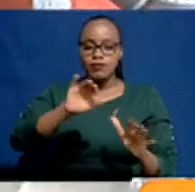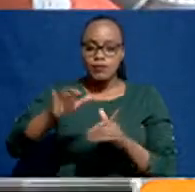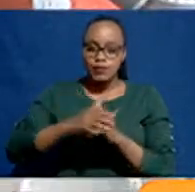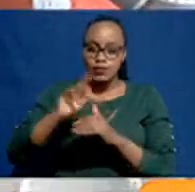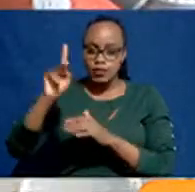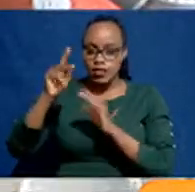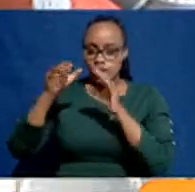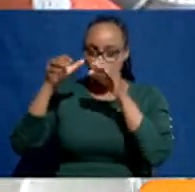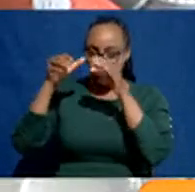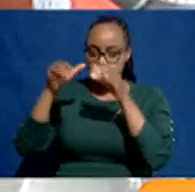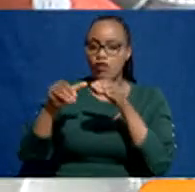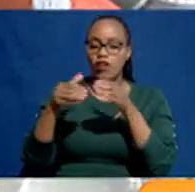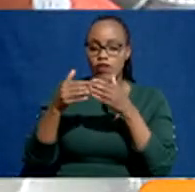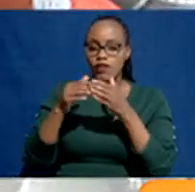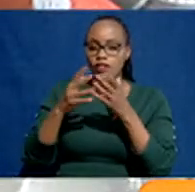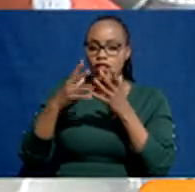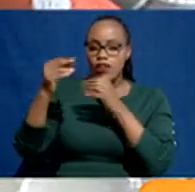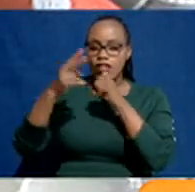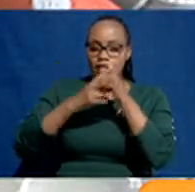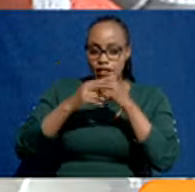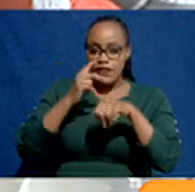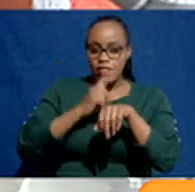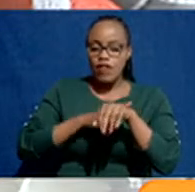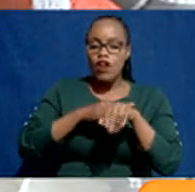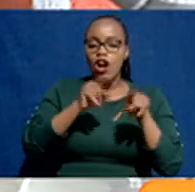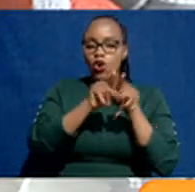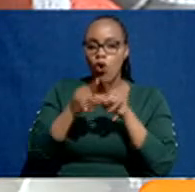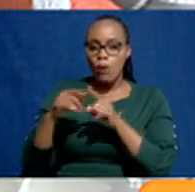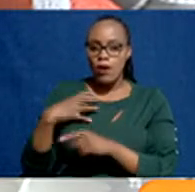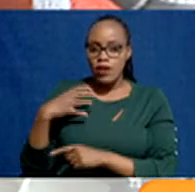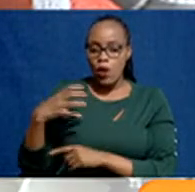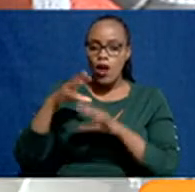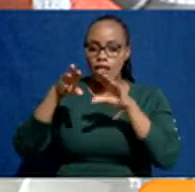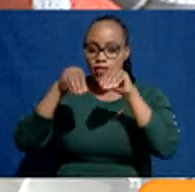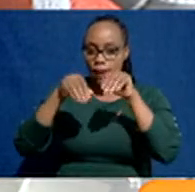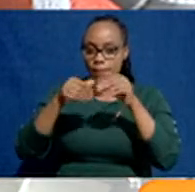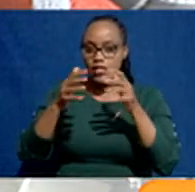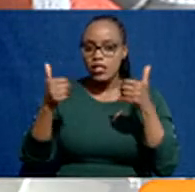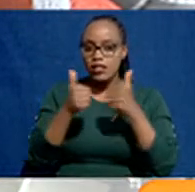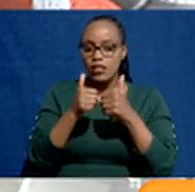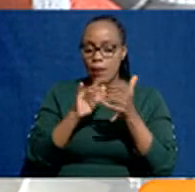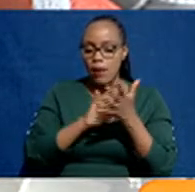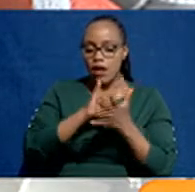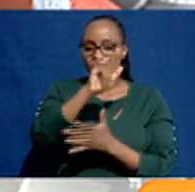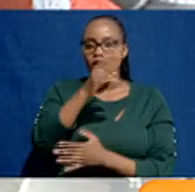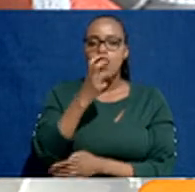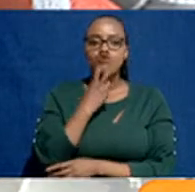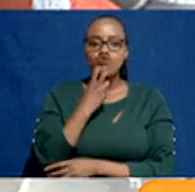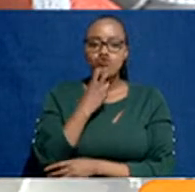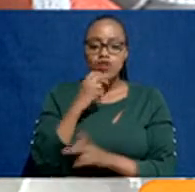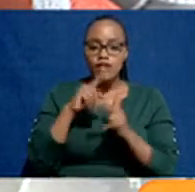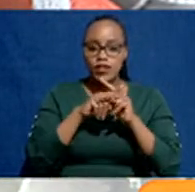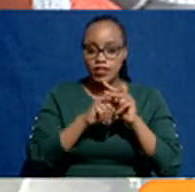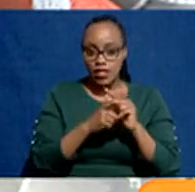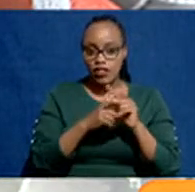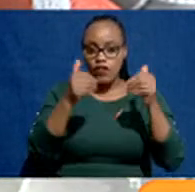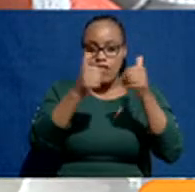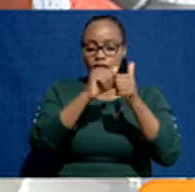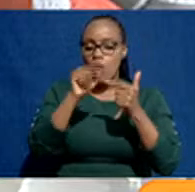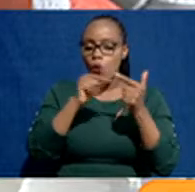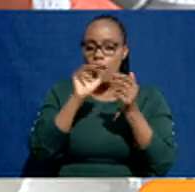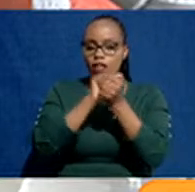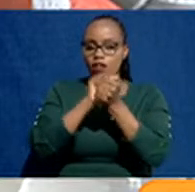Now, the Kenyan contingent to the 7th edition of the Commonwealth Beach Game departs on Tuesday night ahead of the start of the games on